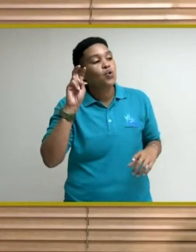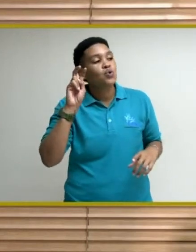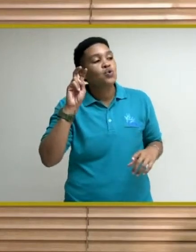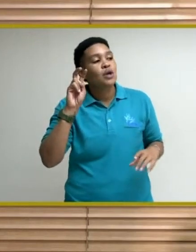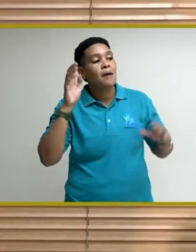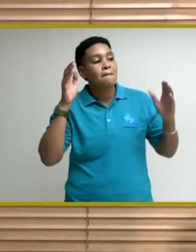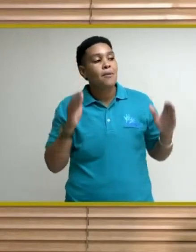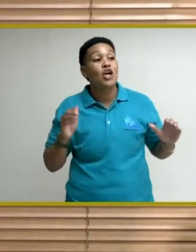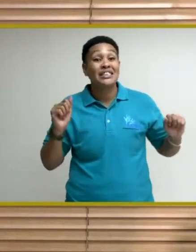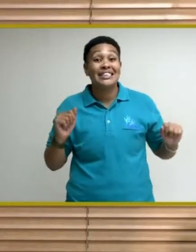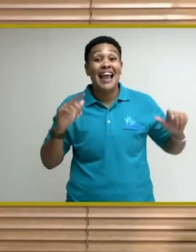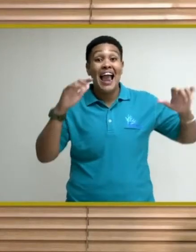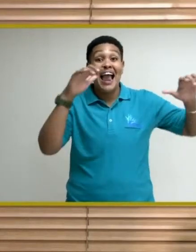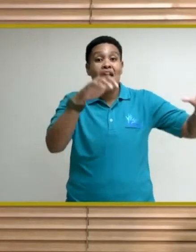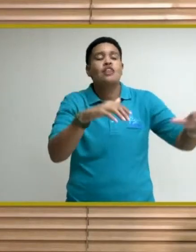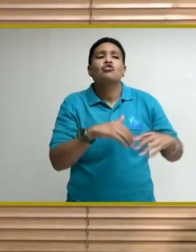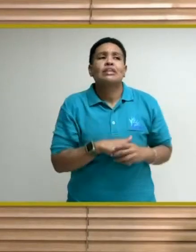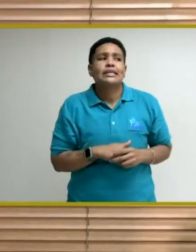200-person gathering,